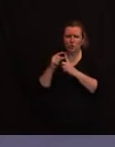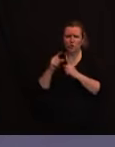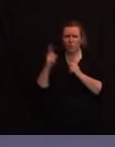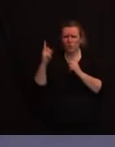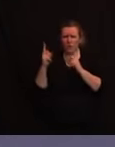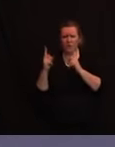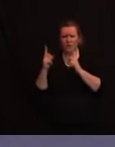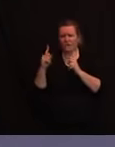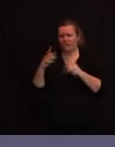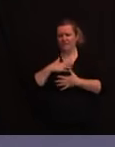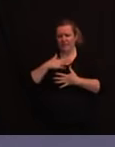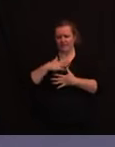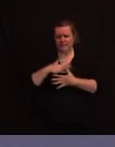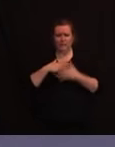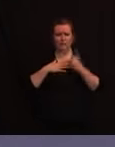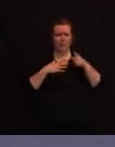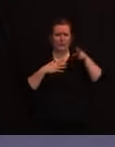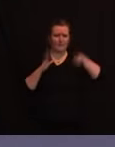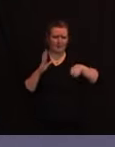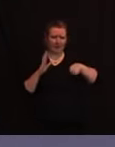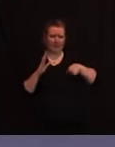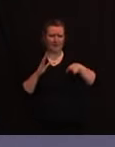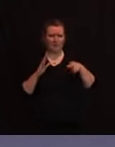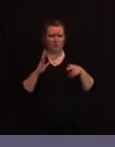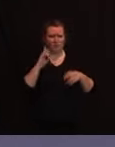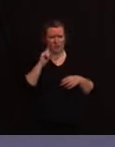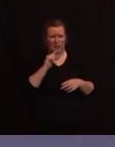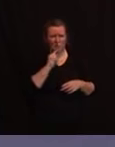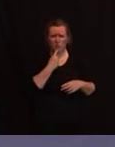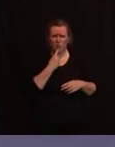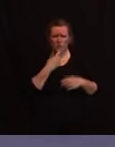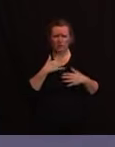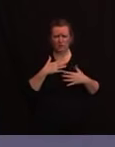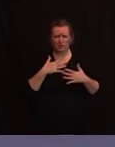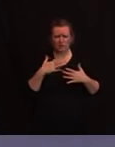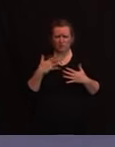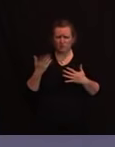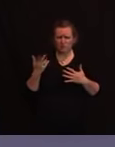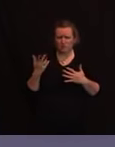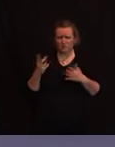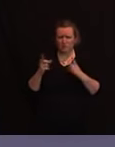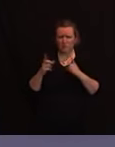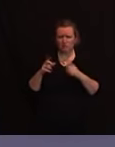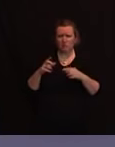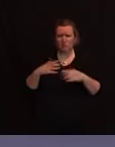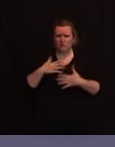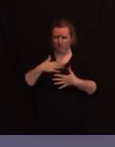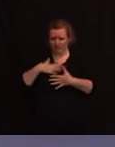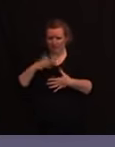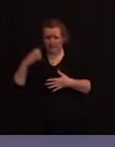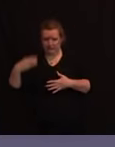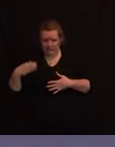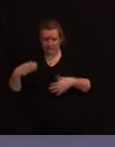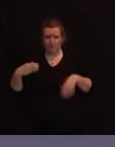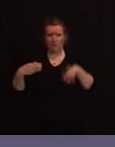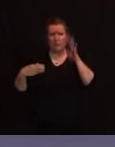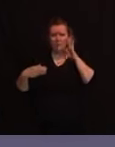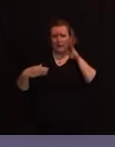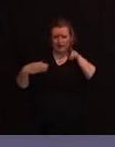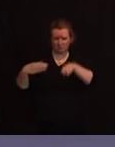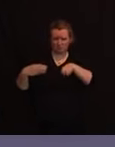of critical care beds and ventilators. If the math is right, we're even north of 1-to-1 right now. Is that